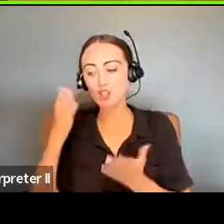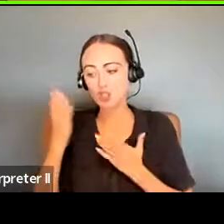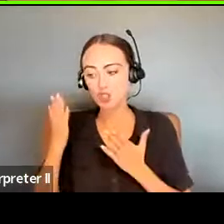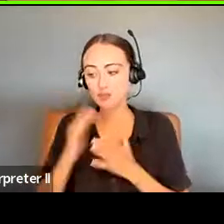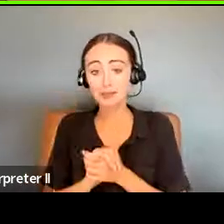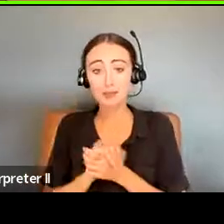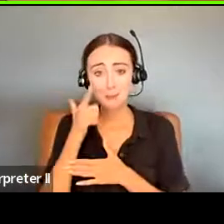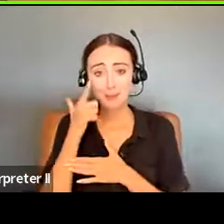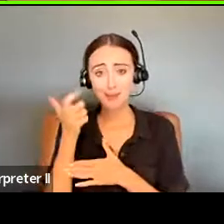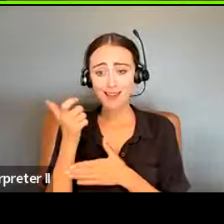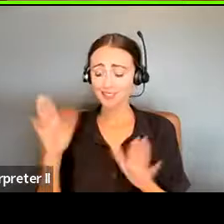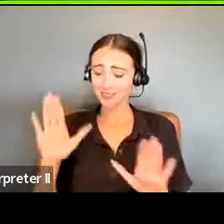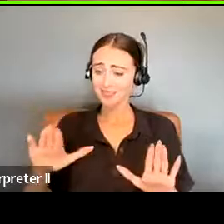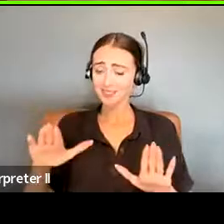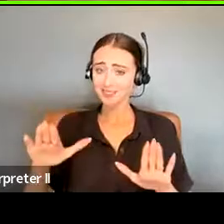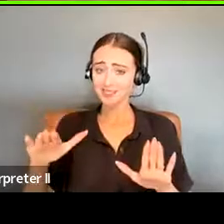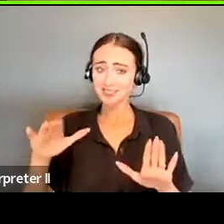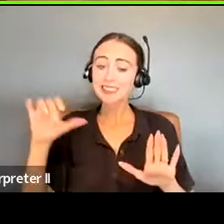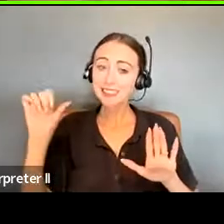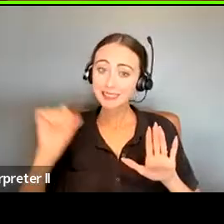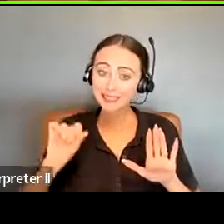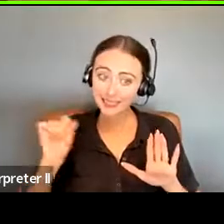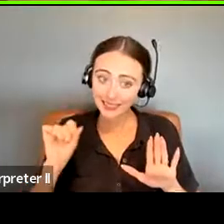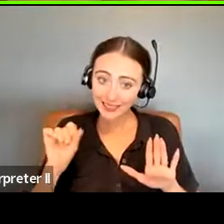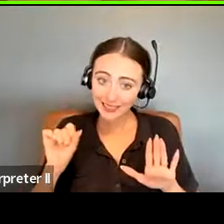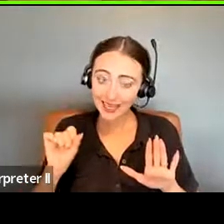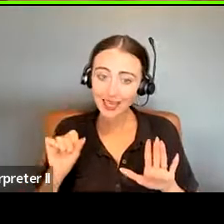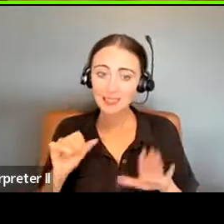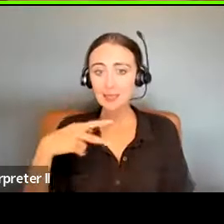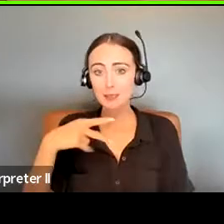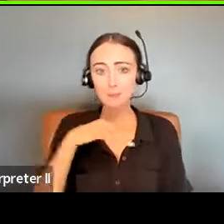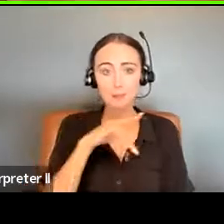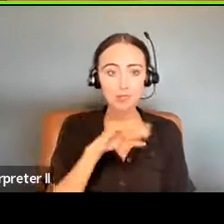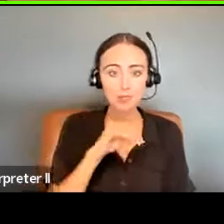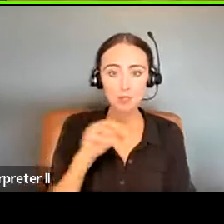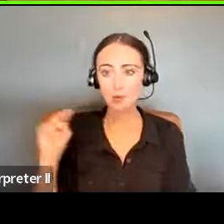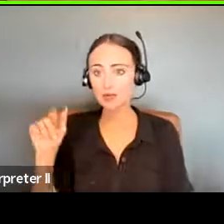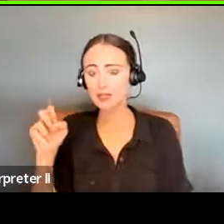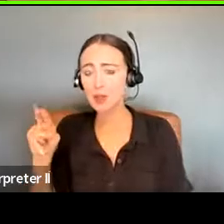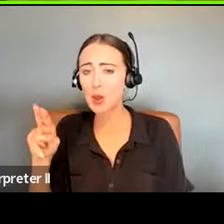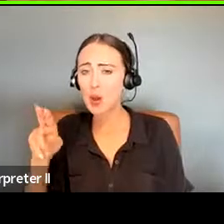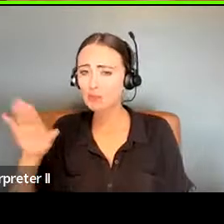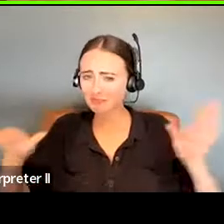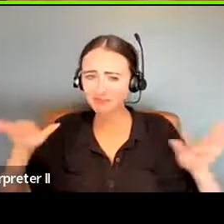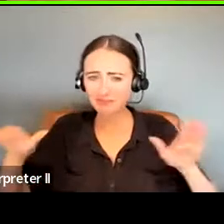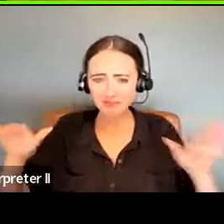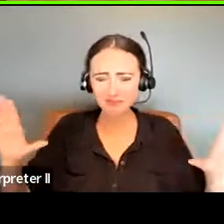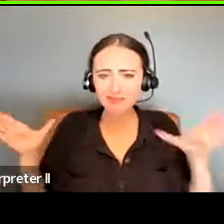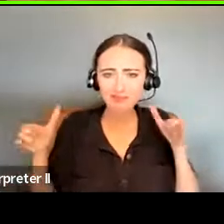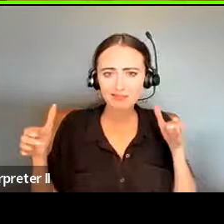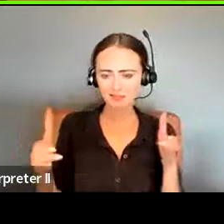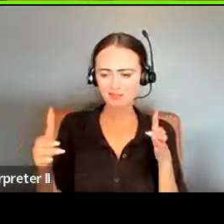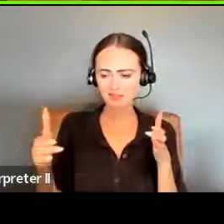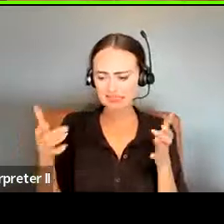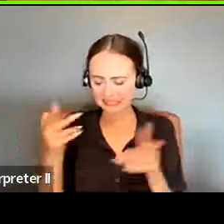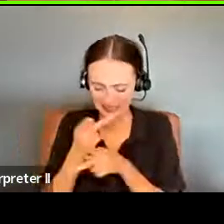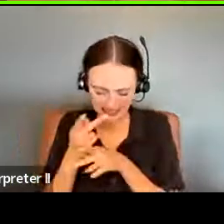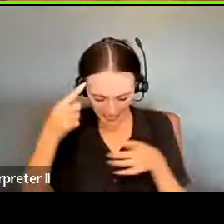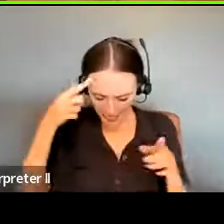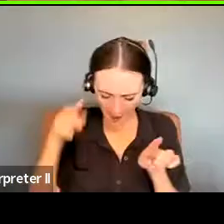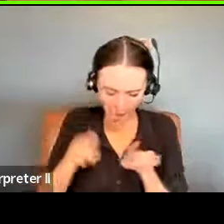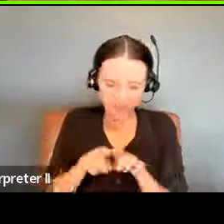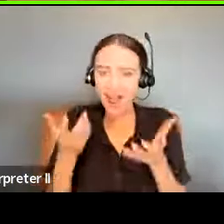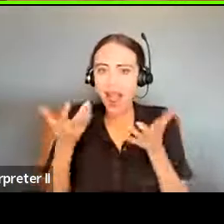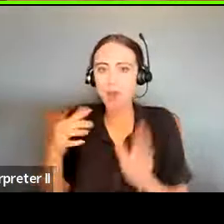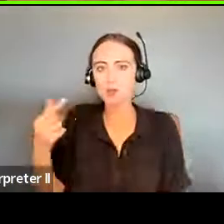Because, and here's where, yes, I came to Councilmember Pinto and Councilmember Nadeau and said, let's get to compromise, because I don't want